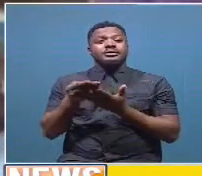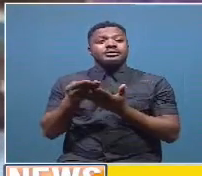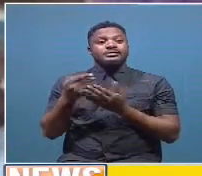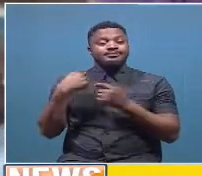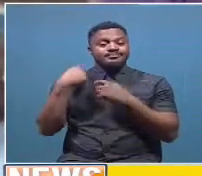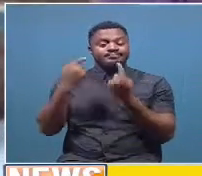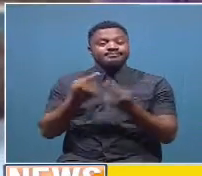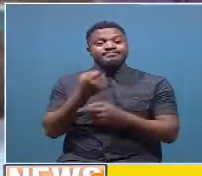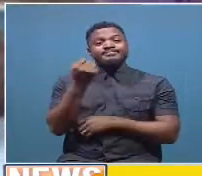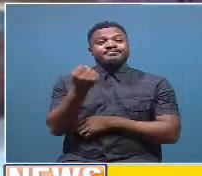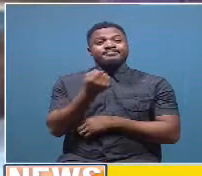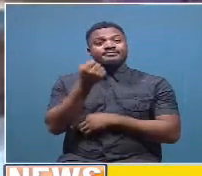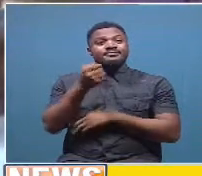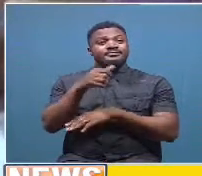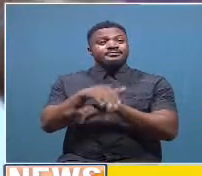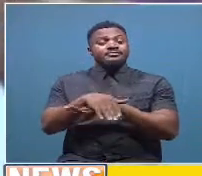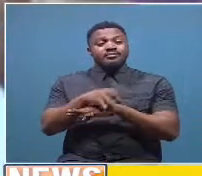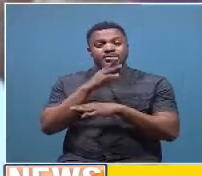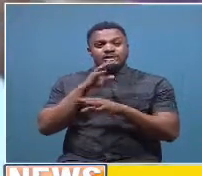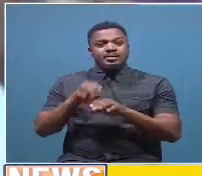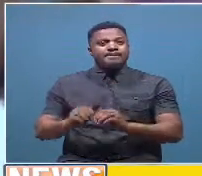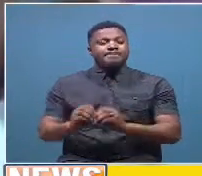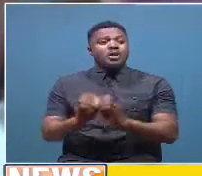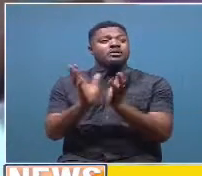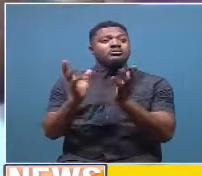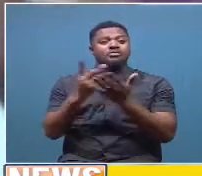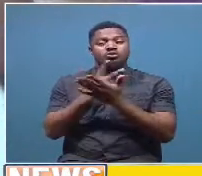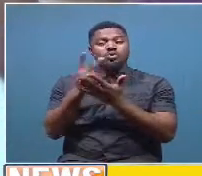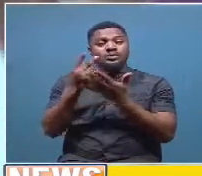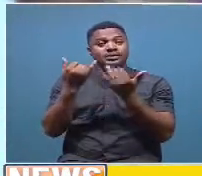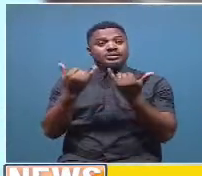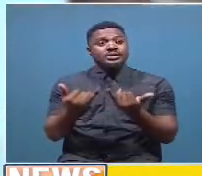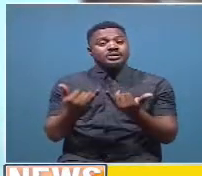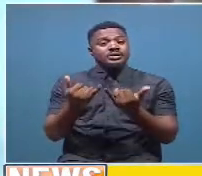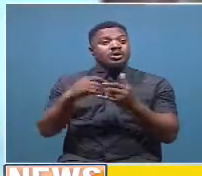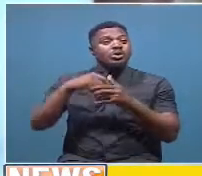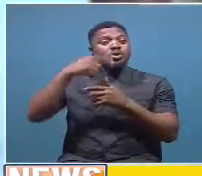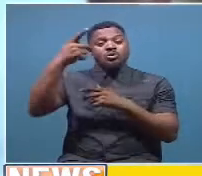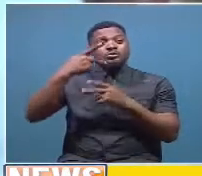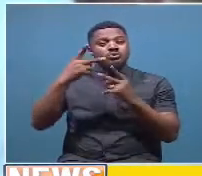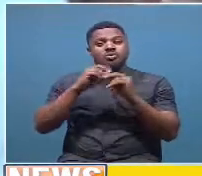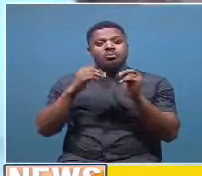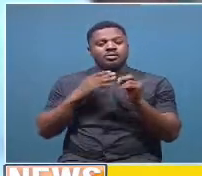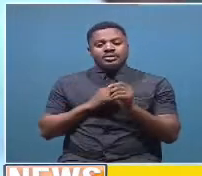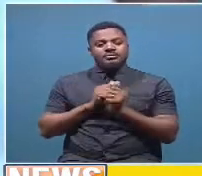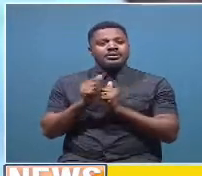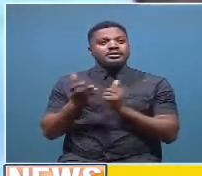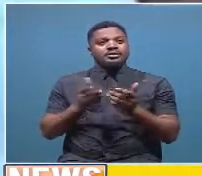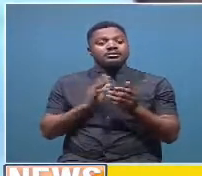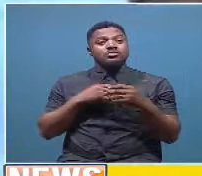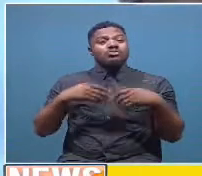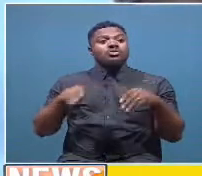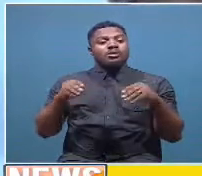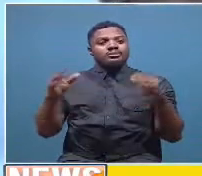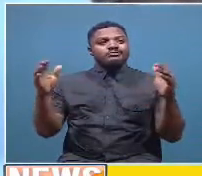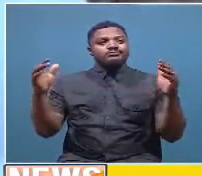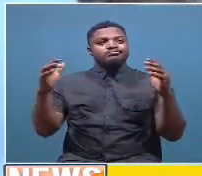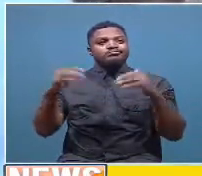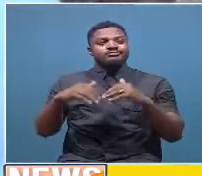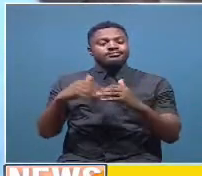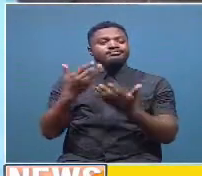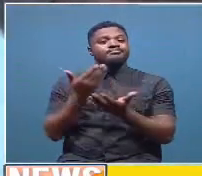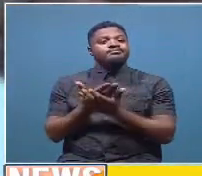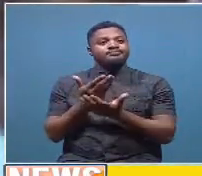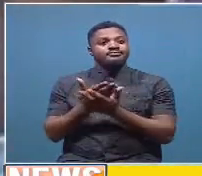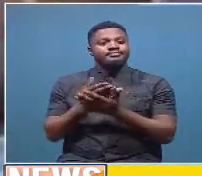50 Saturday no enyumri na epaye. 2 weeks ni e chiro ho nyina nti obi amfa ha ama ye dwa nyina egu ti